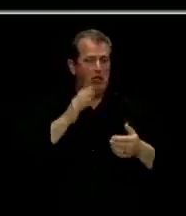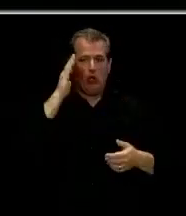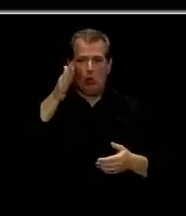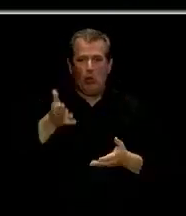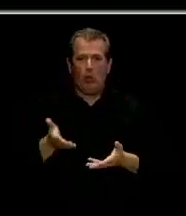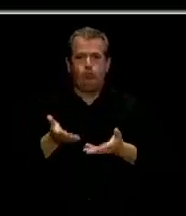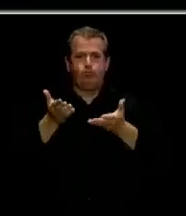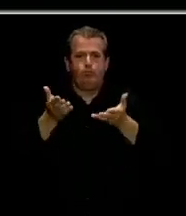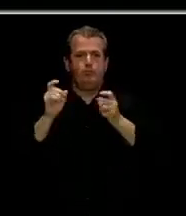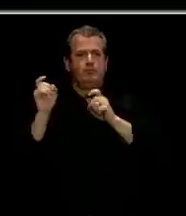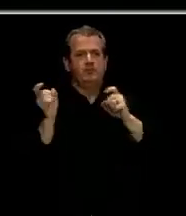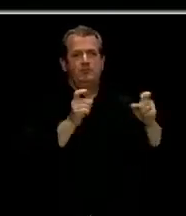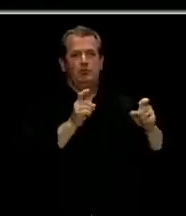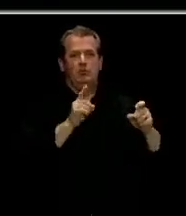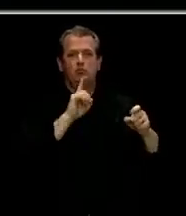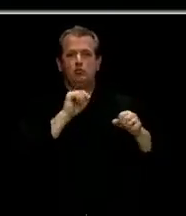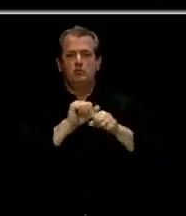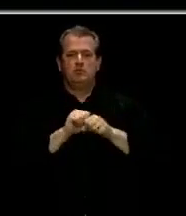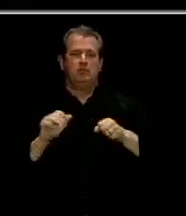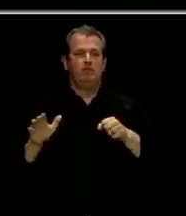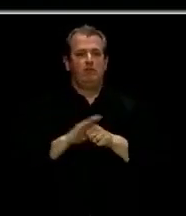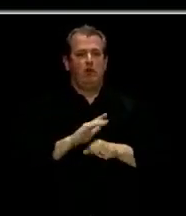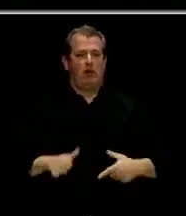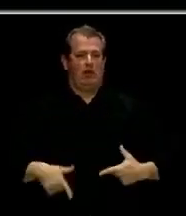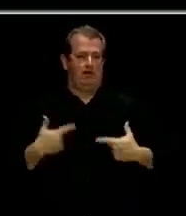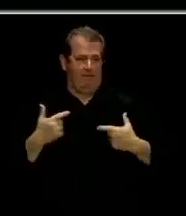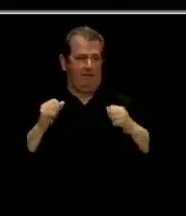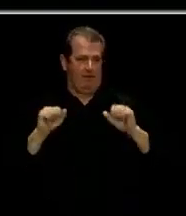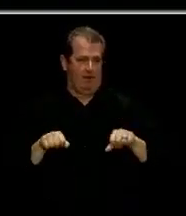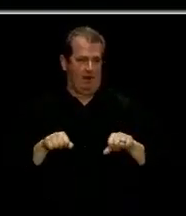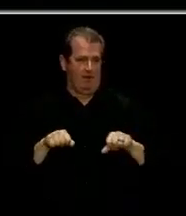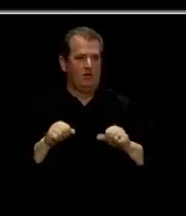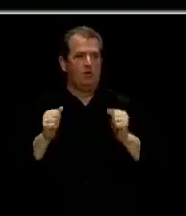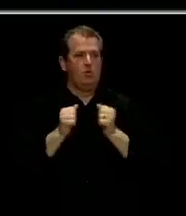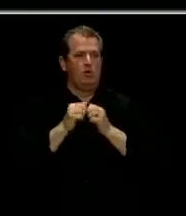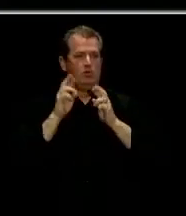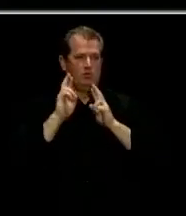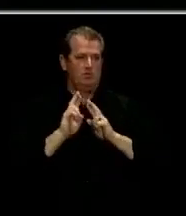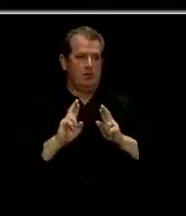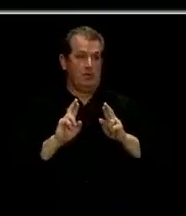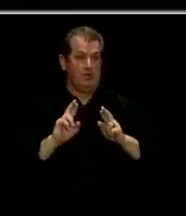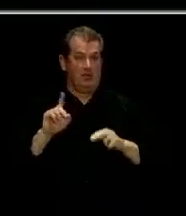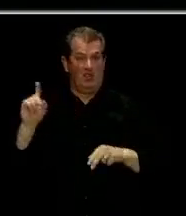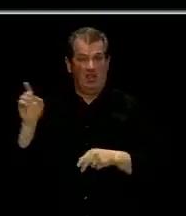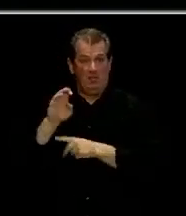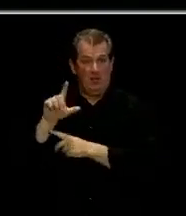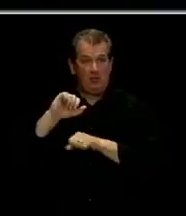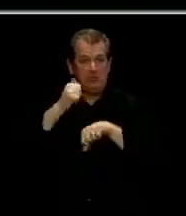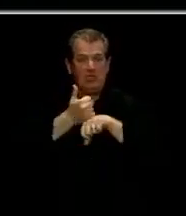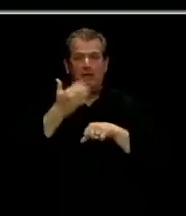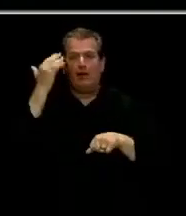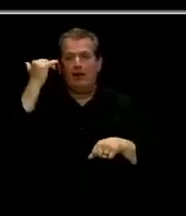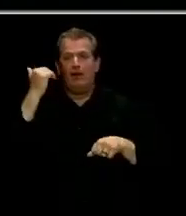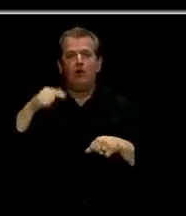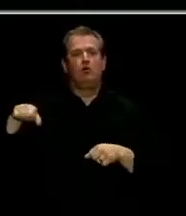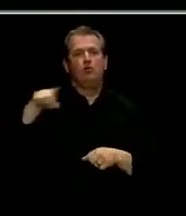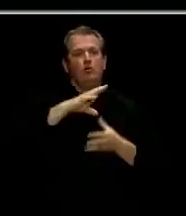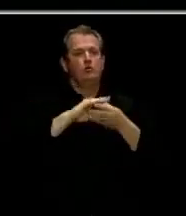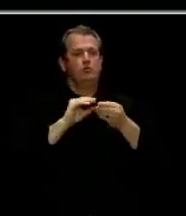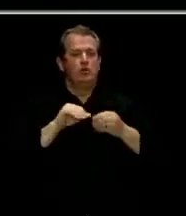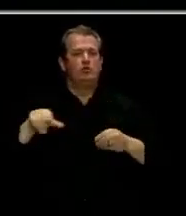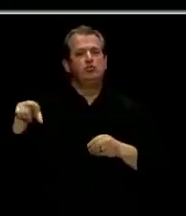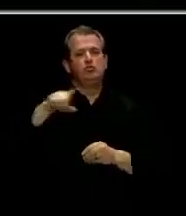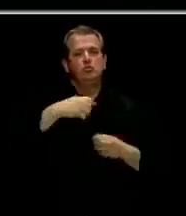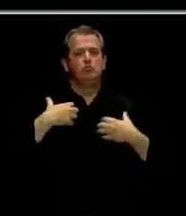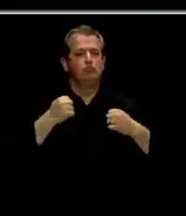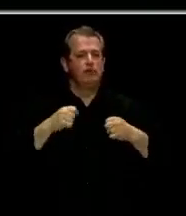dignified life. SB 1785 was shaped by your voices, your stories, and your advocacy. I want to thank